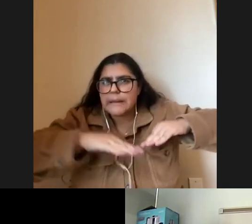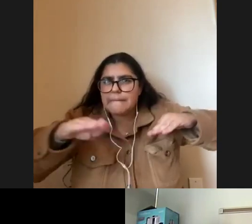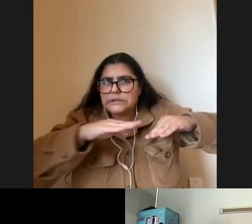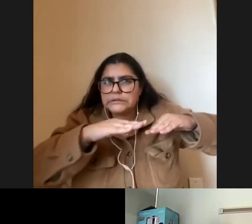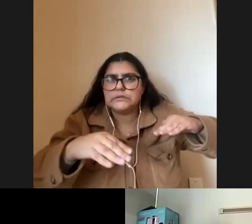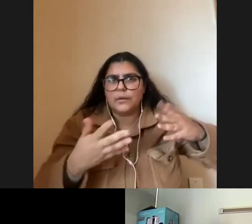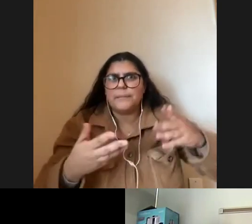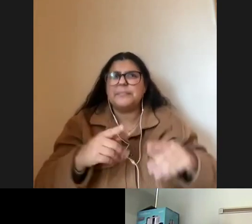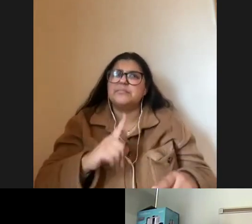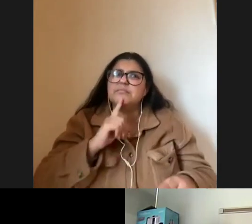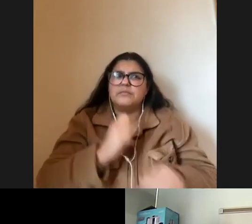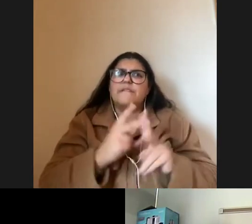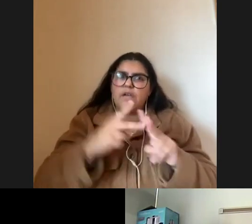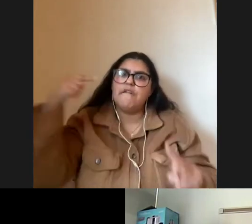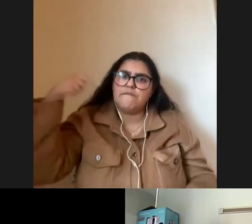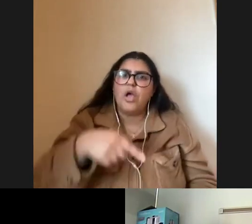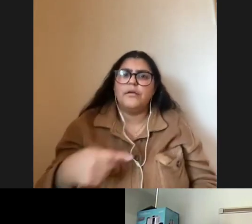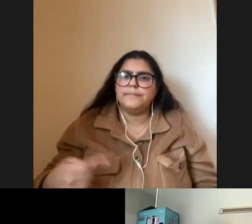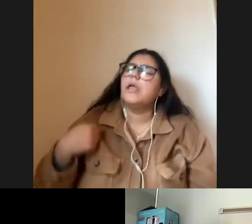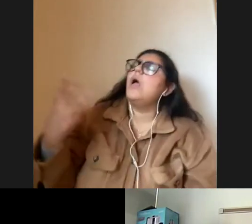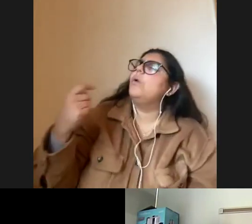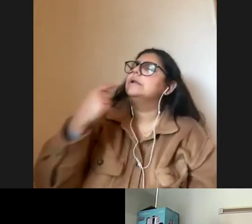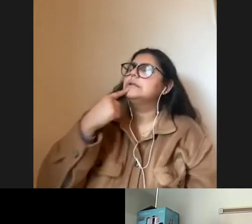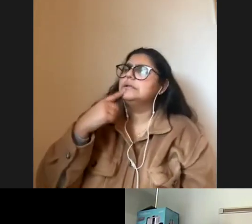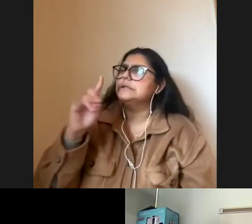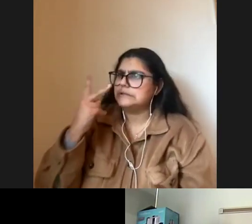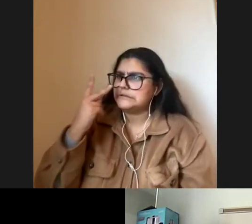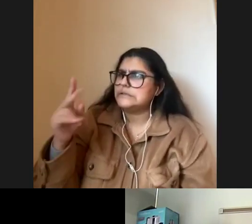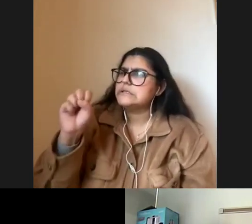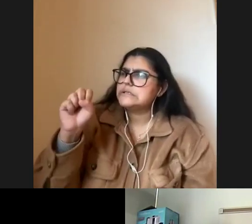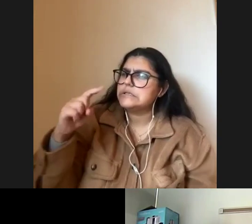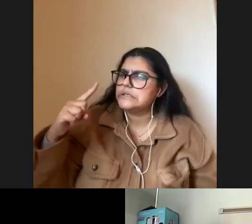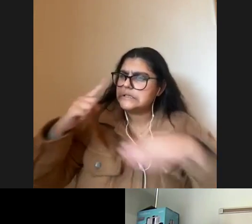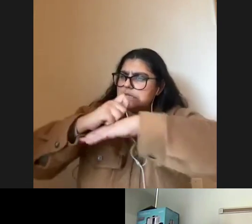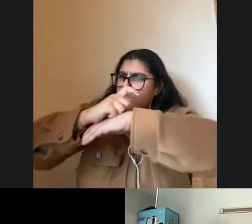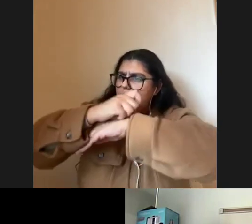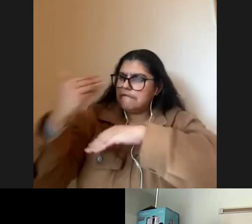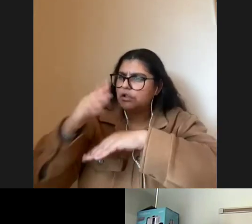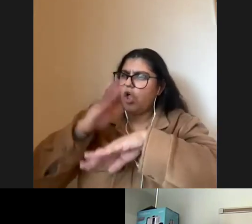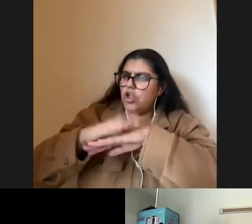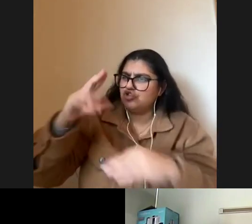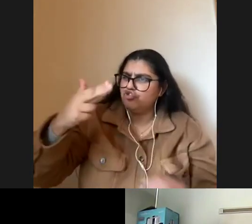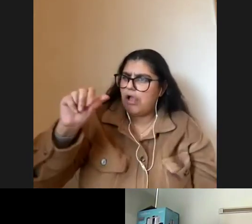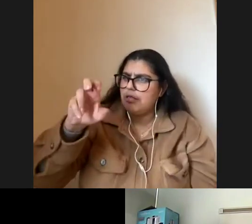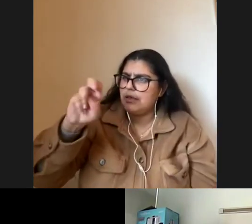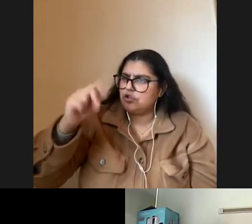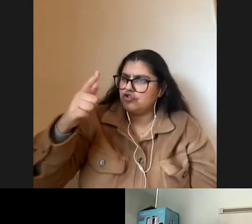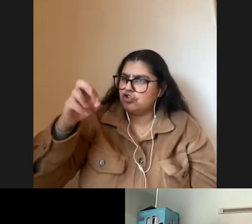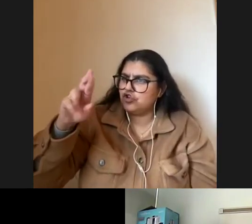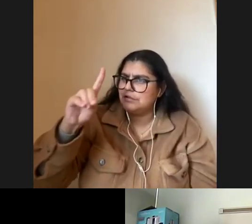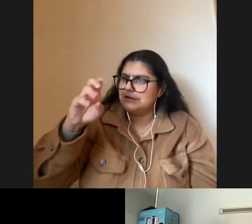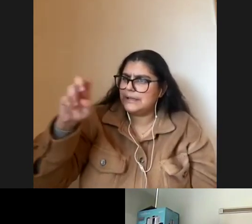pretty far down there. I want to say, did they see those snailfish at the Challenger Deep? That was the Marianas